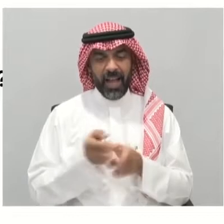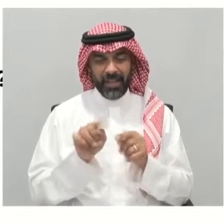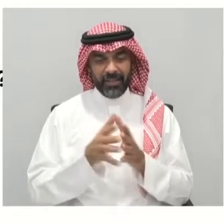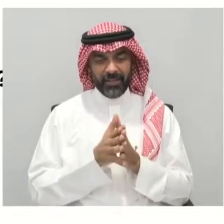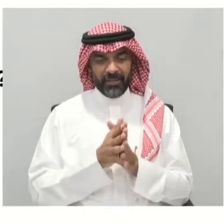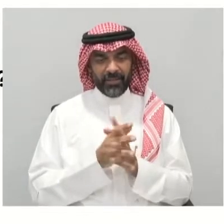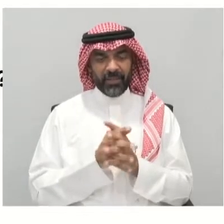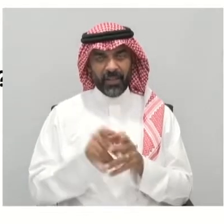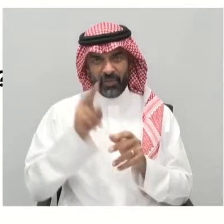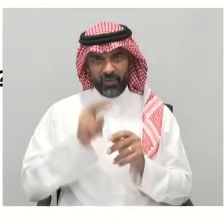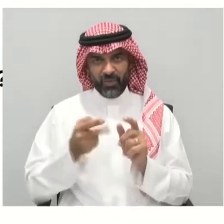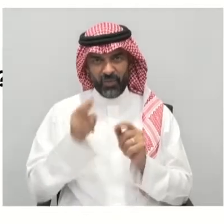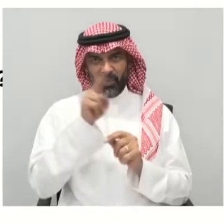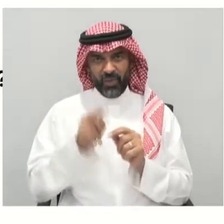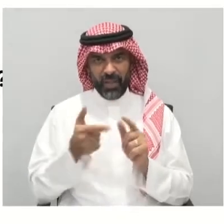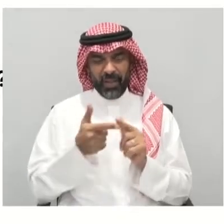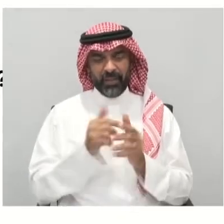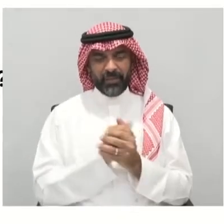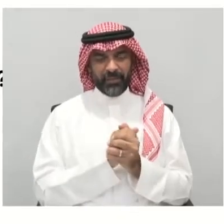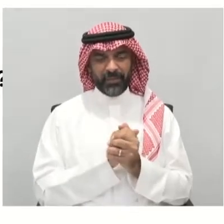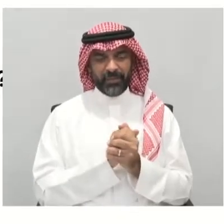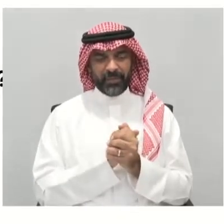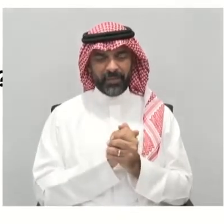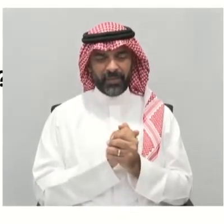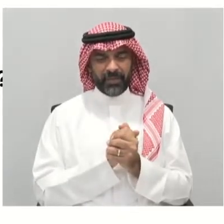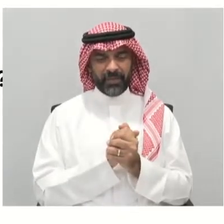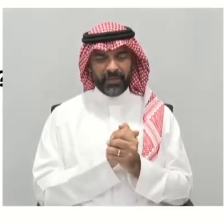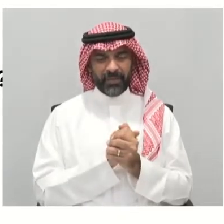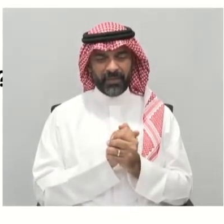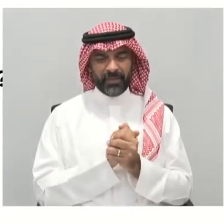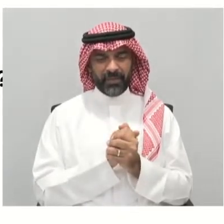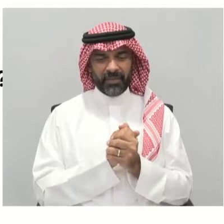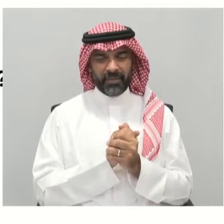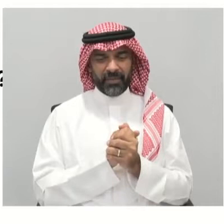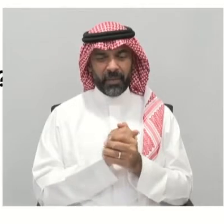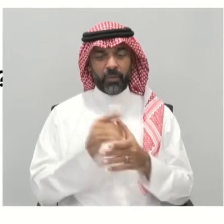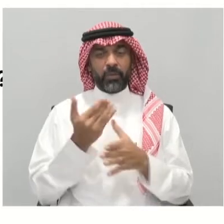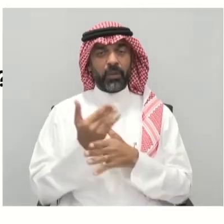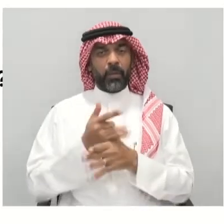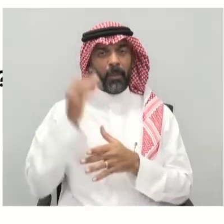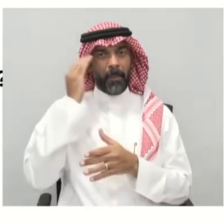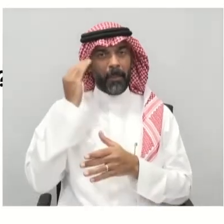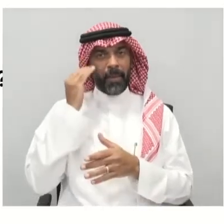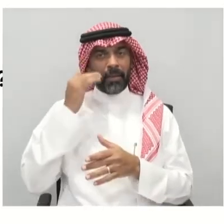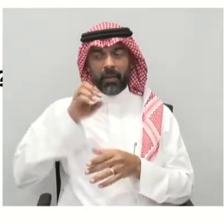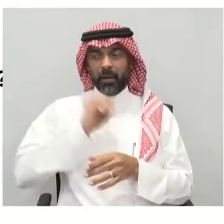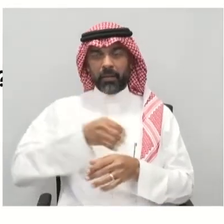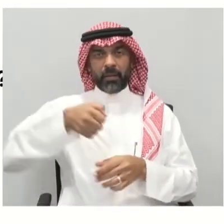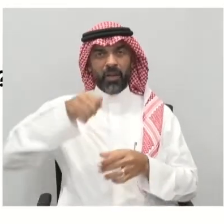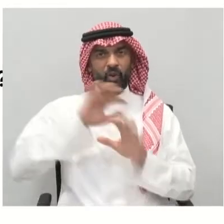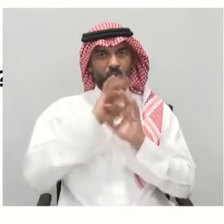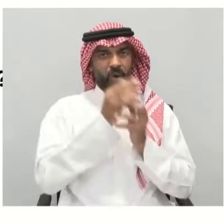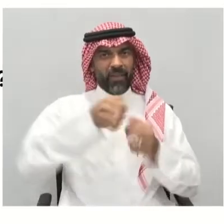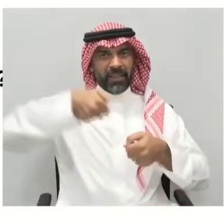Now the other question, why did Layla organize her toys in two bags? Remember when Layla told her